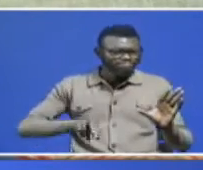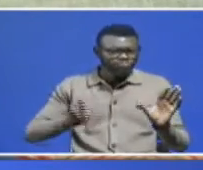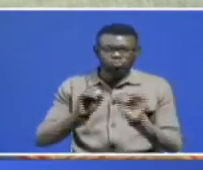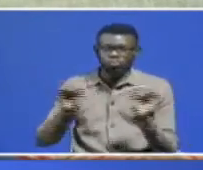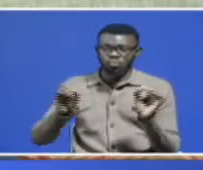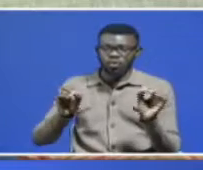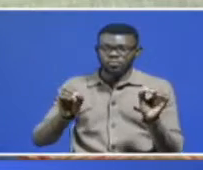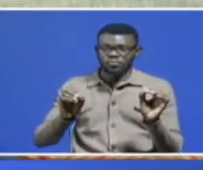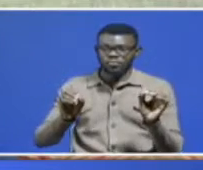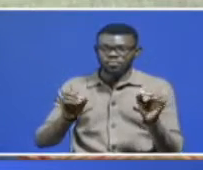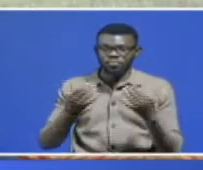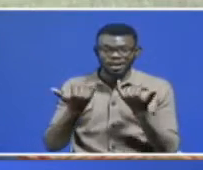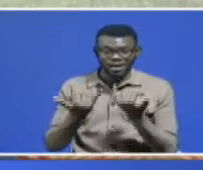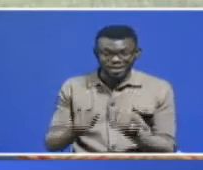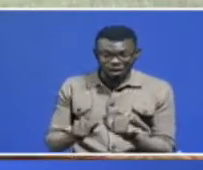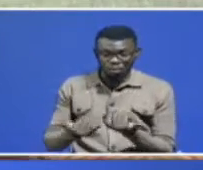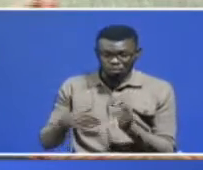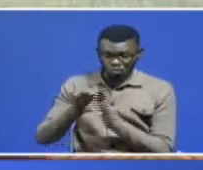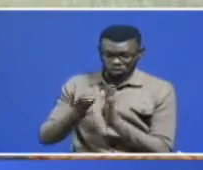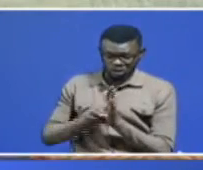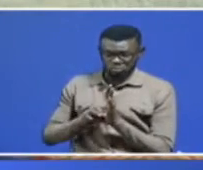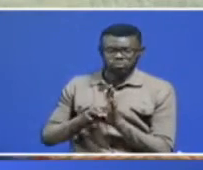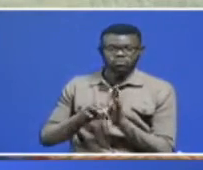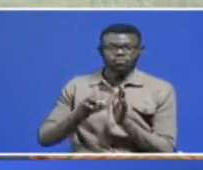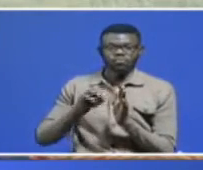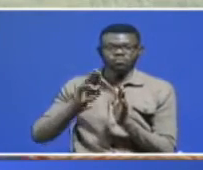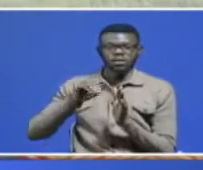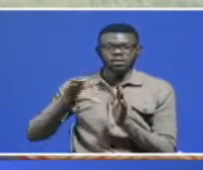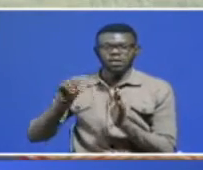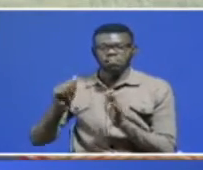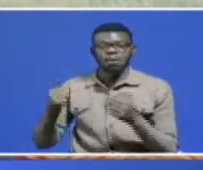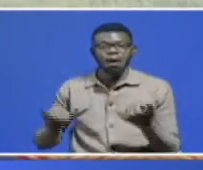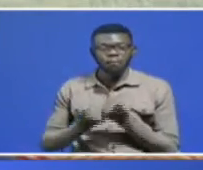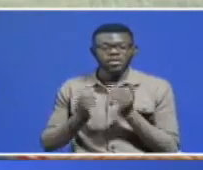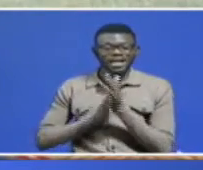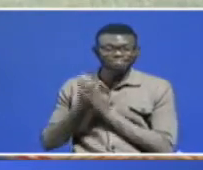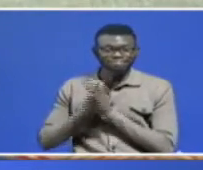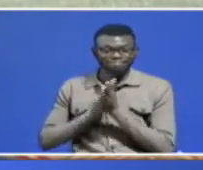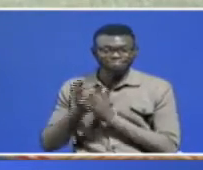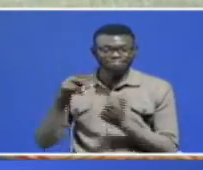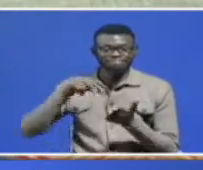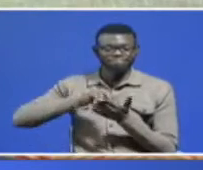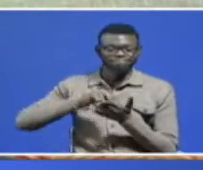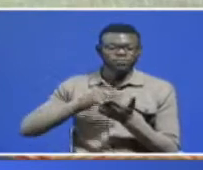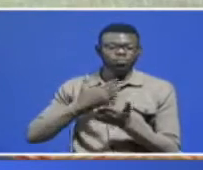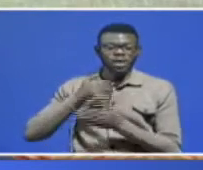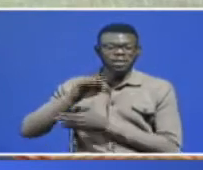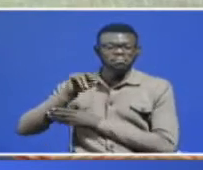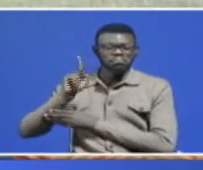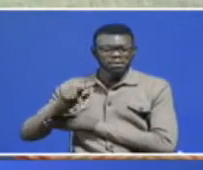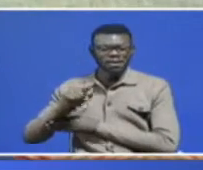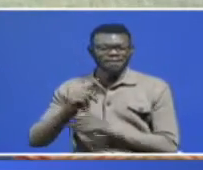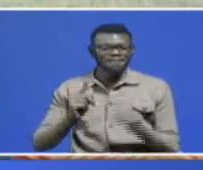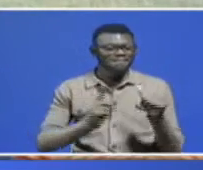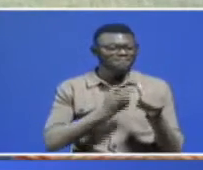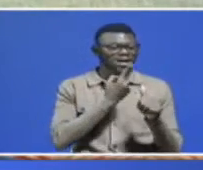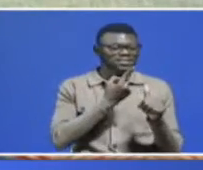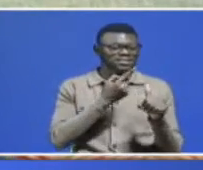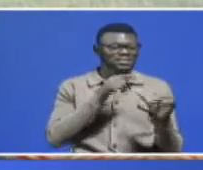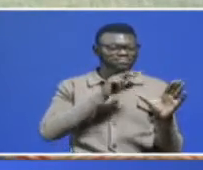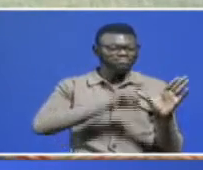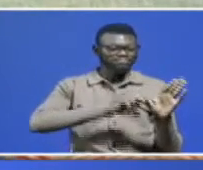that an MCA to run for a parliamentary seat, an MCA has to resign. So if you ask